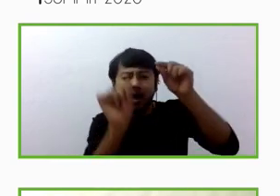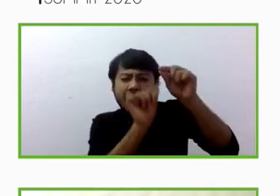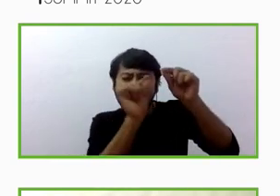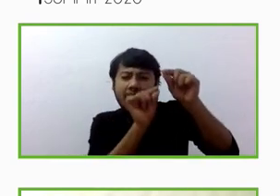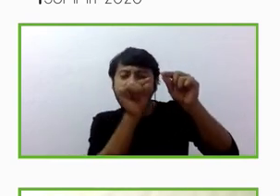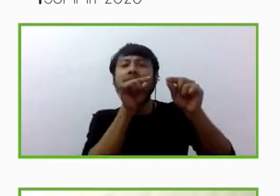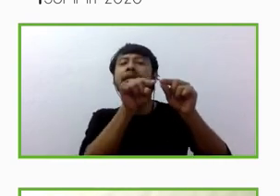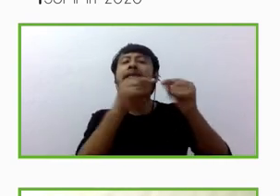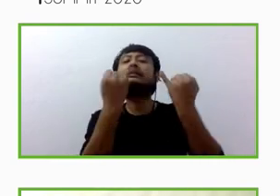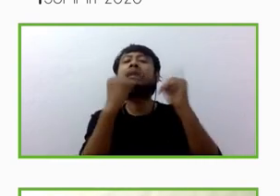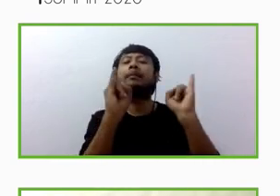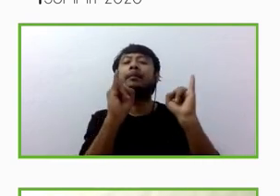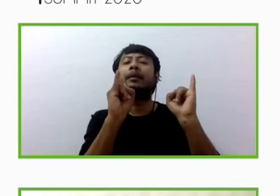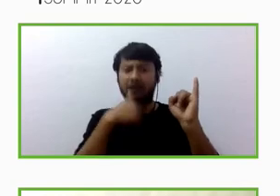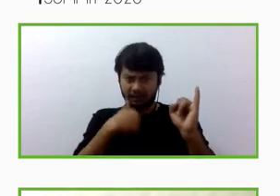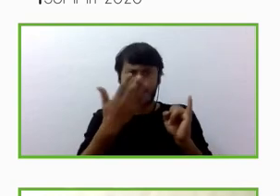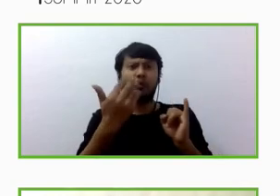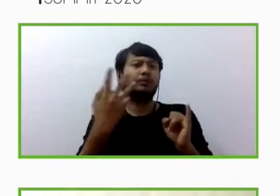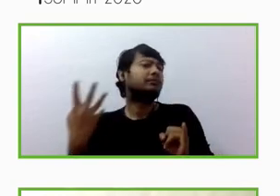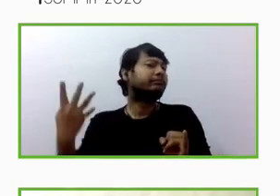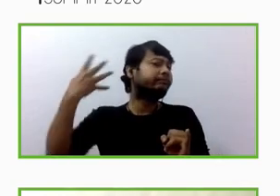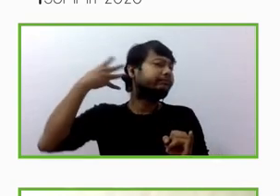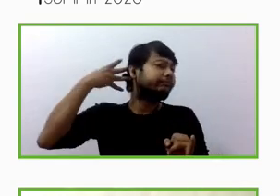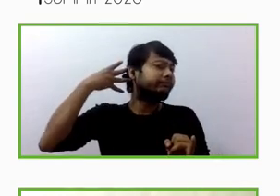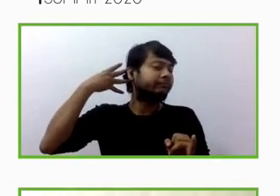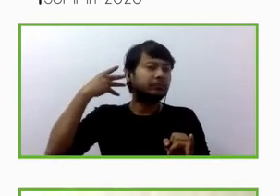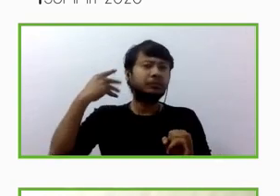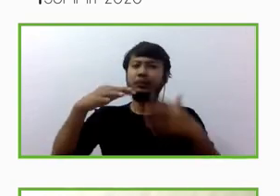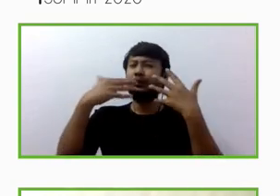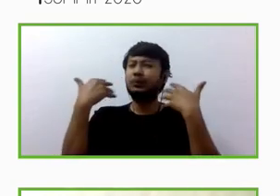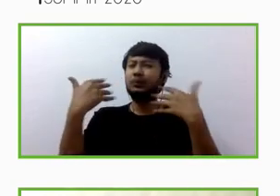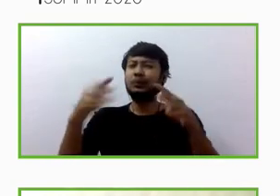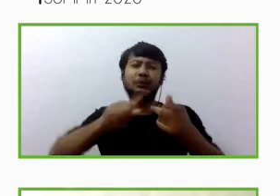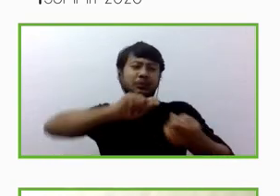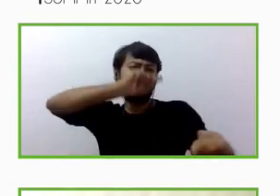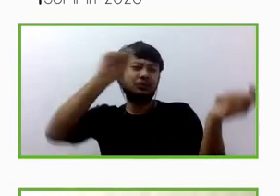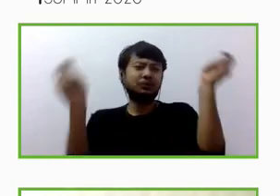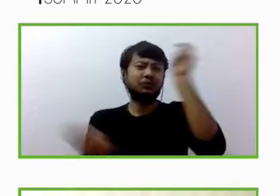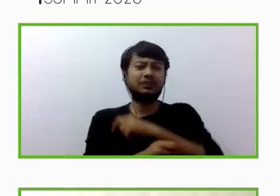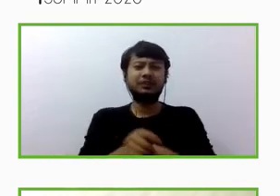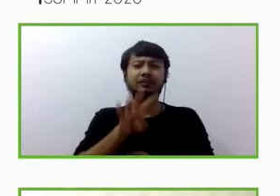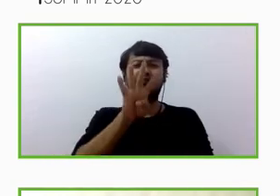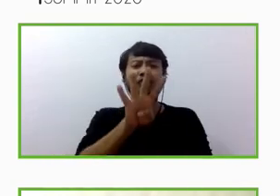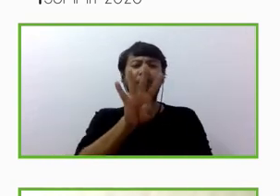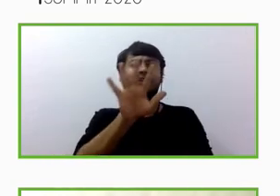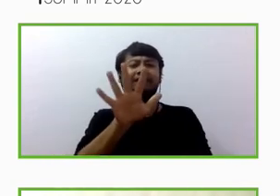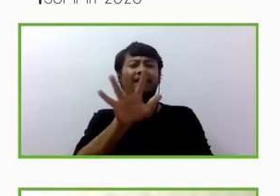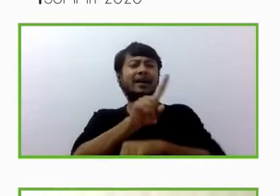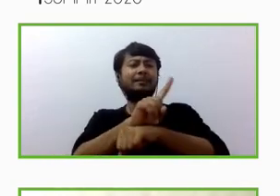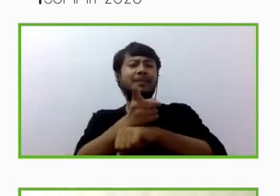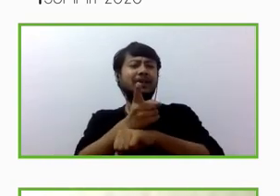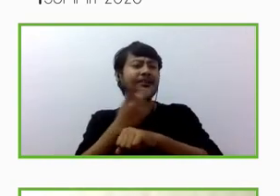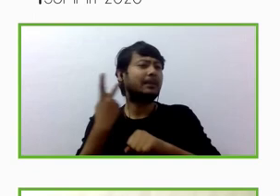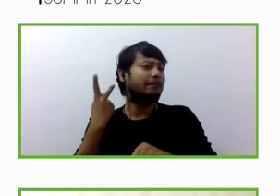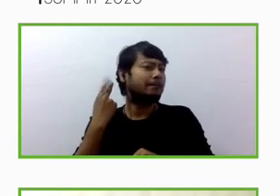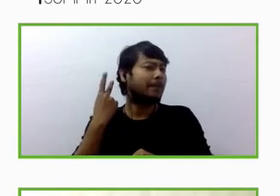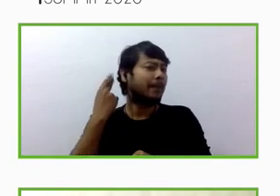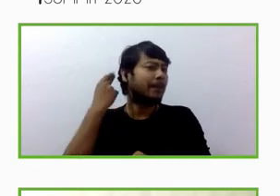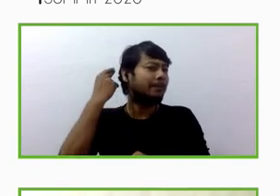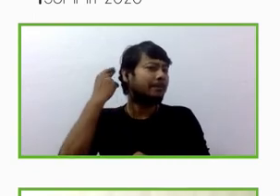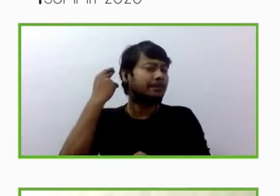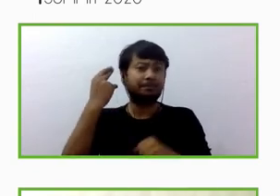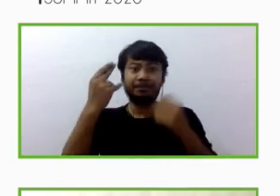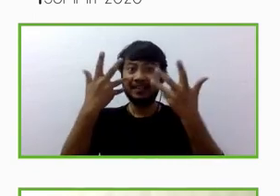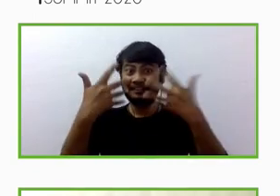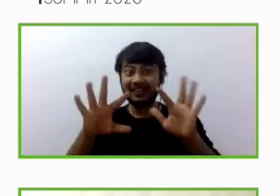did. And it was absolutely dramatic. It's a 45-minute outpatient operation. She came